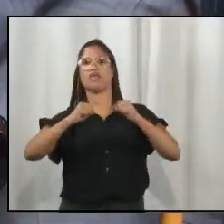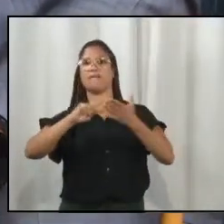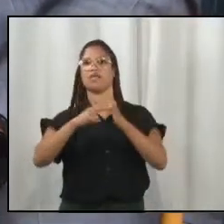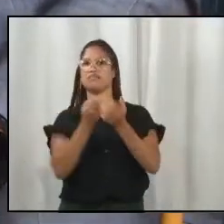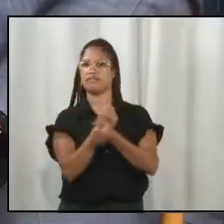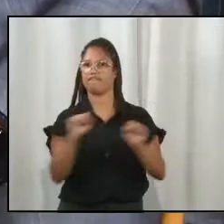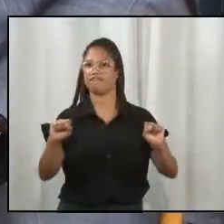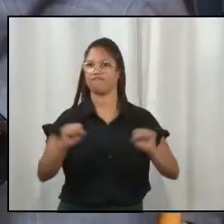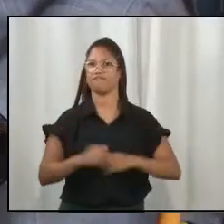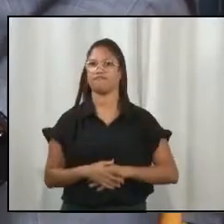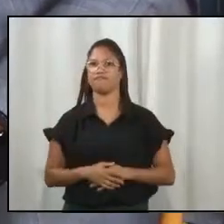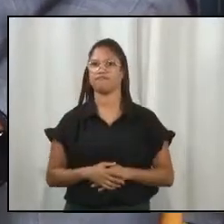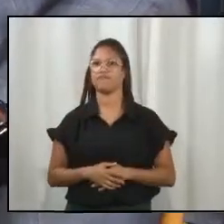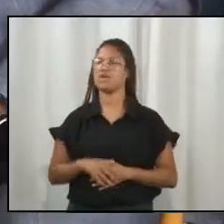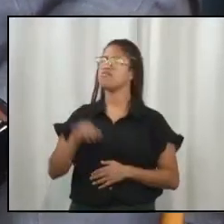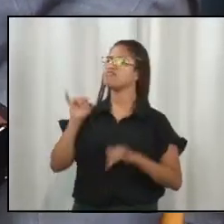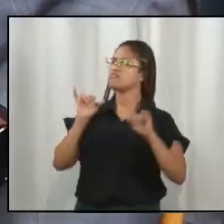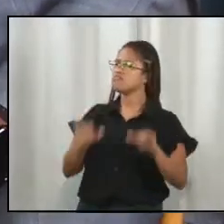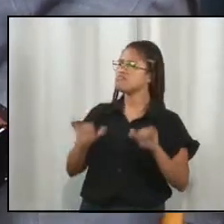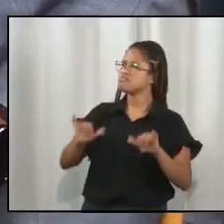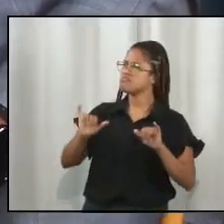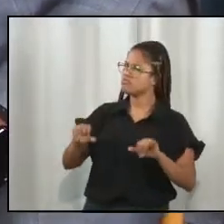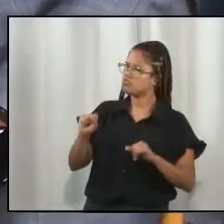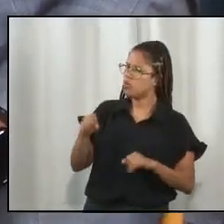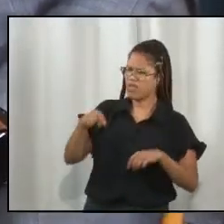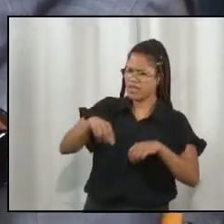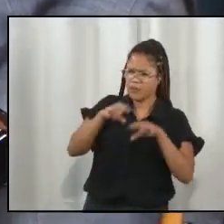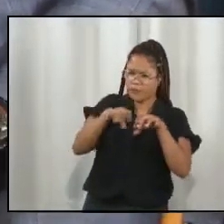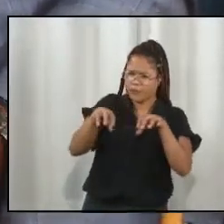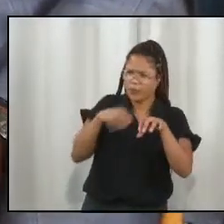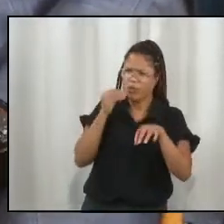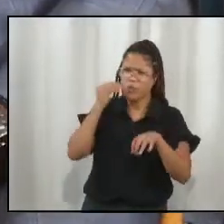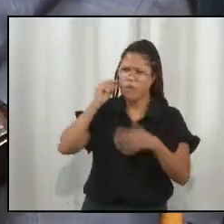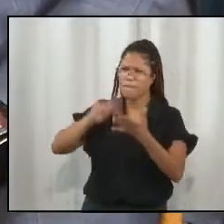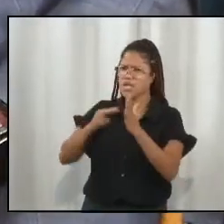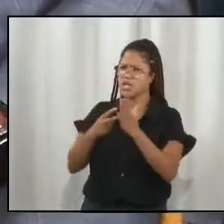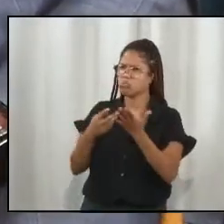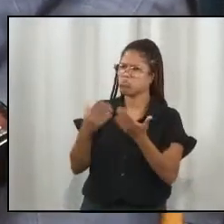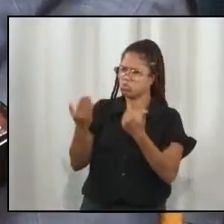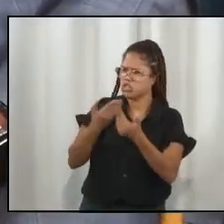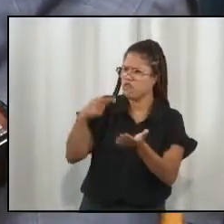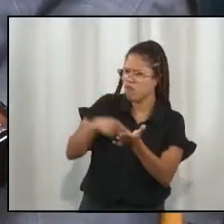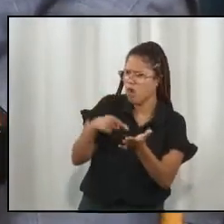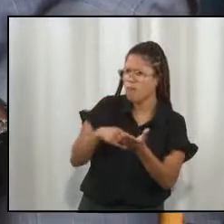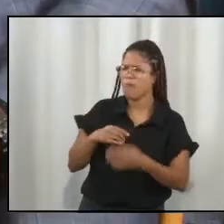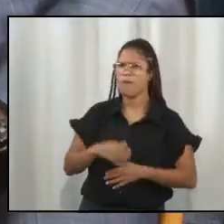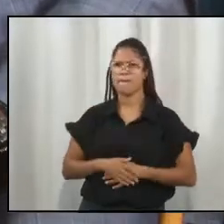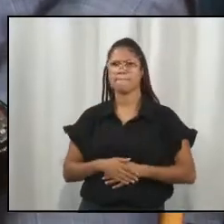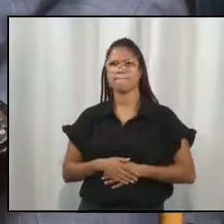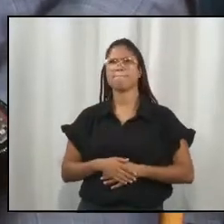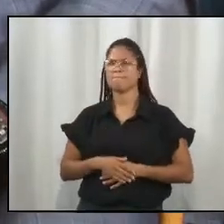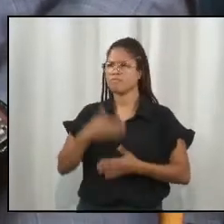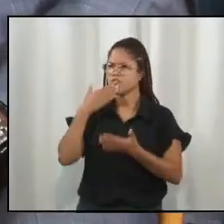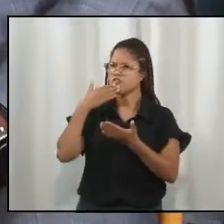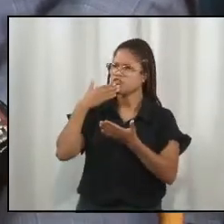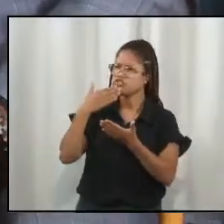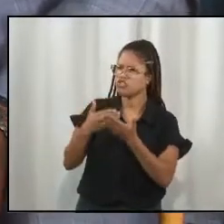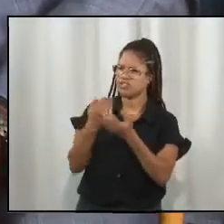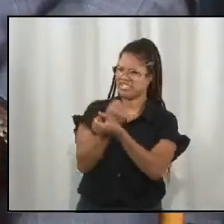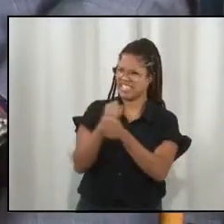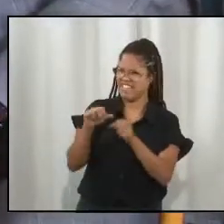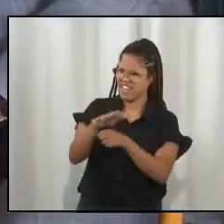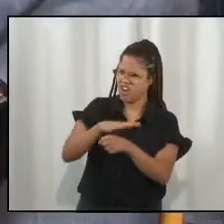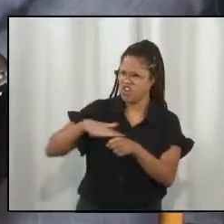idea is that these are cost effective and it offers privacy and dignity, and that the data shows it's more effective in